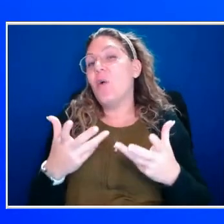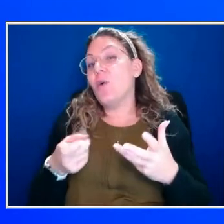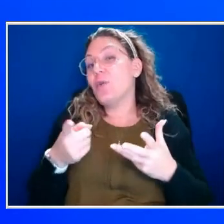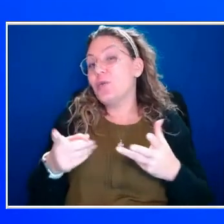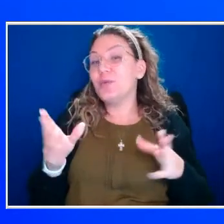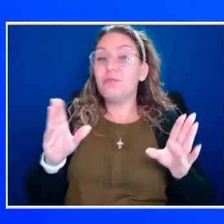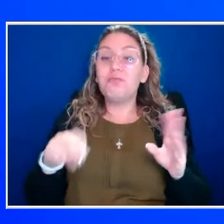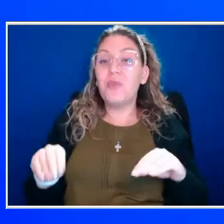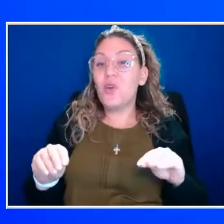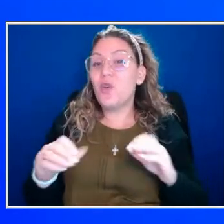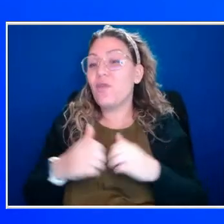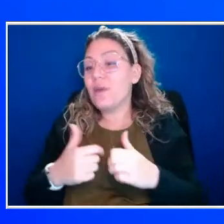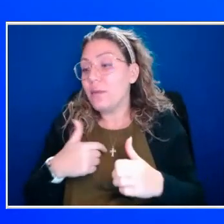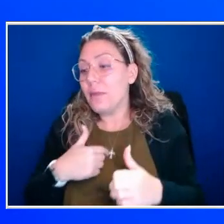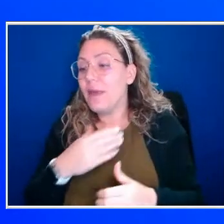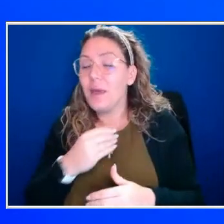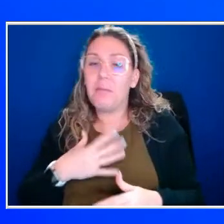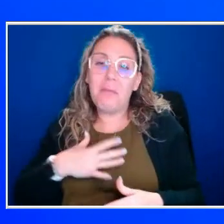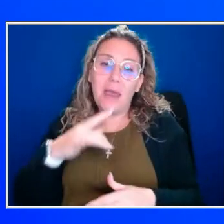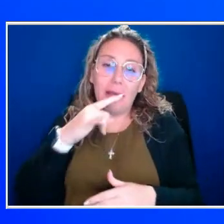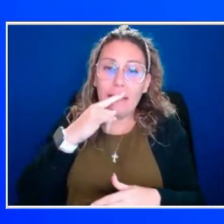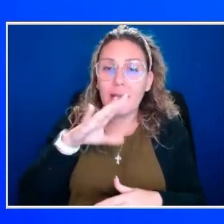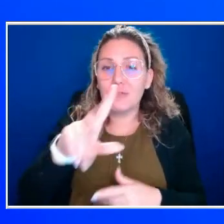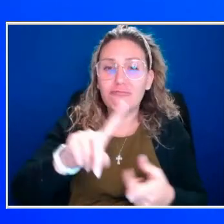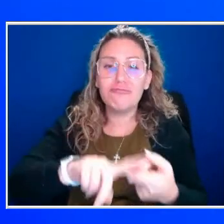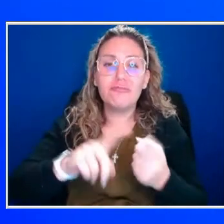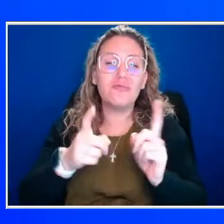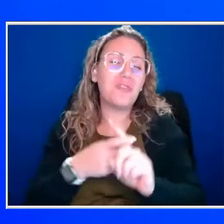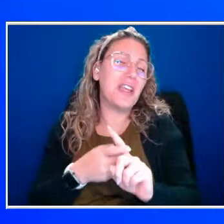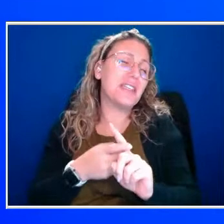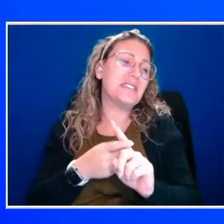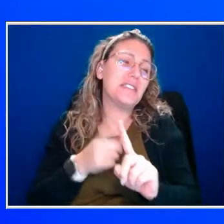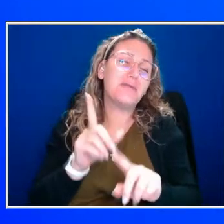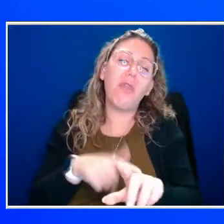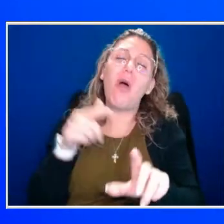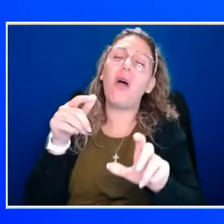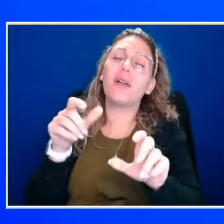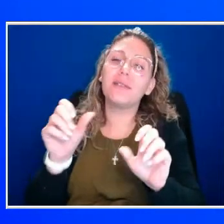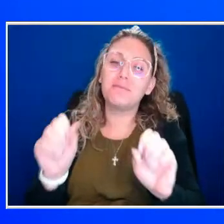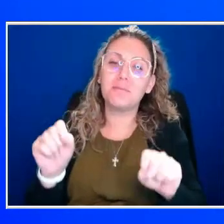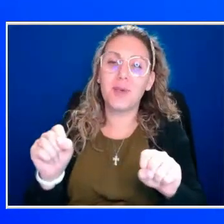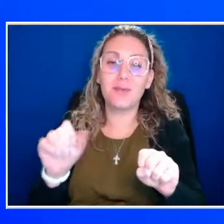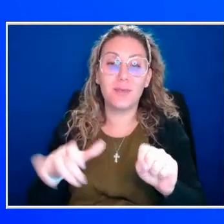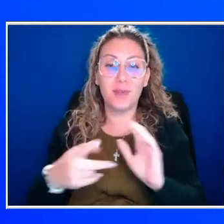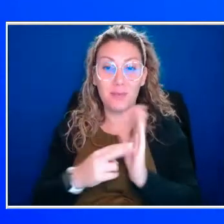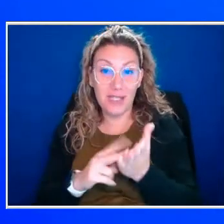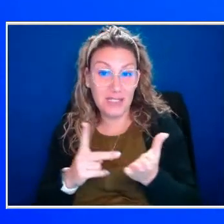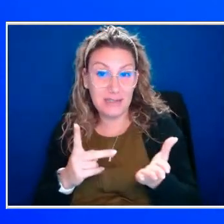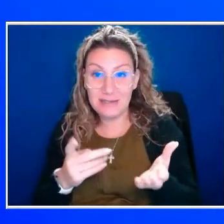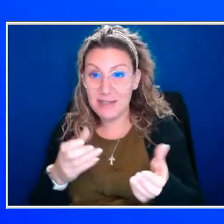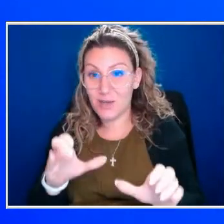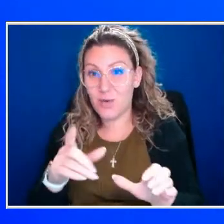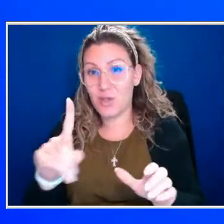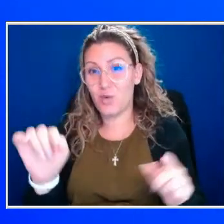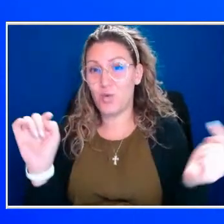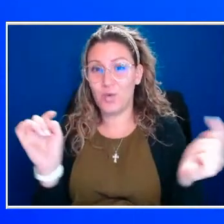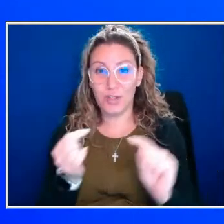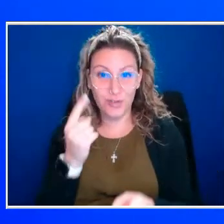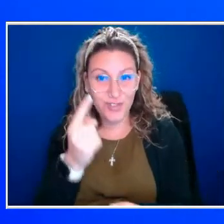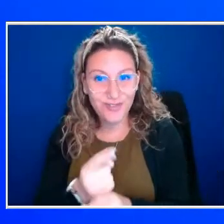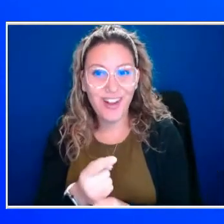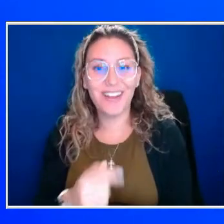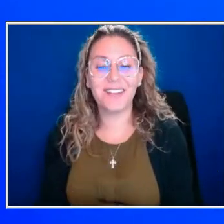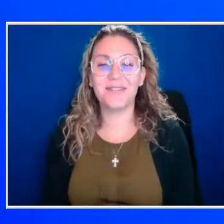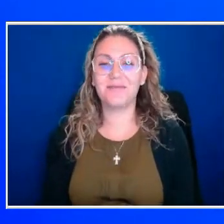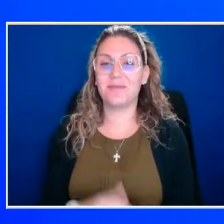me and with my kids and with your friends as long as you possibly can, and that means that I don't want you to be injured, right? And so if you fall